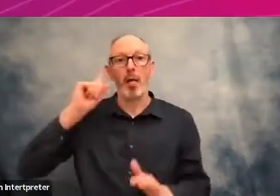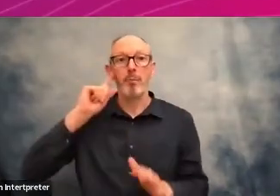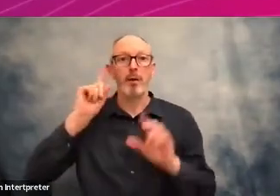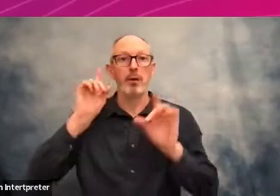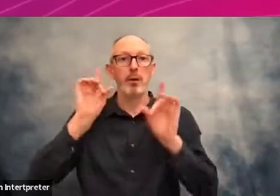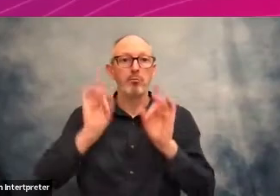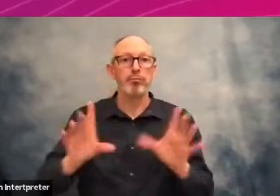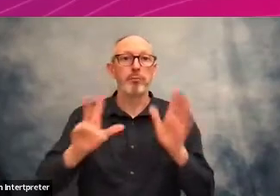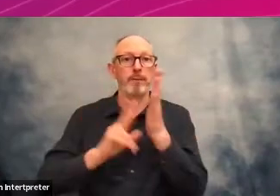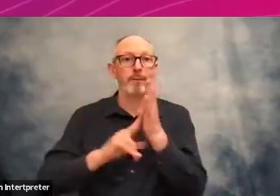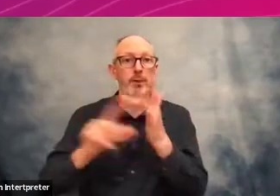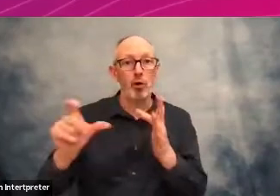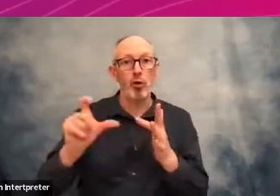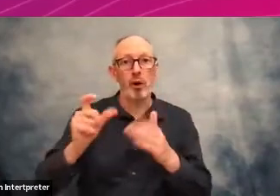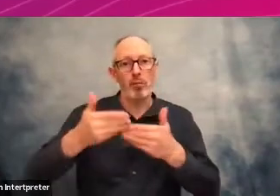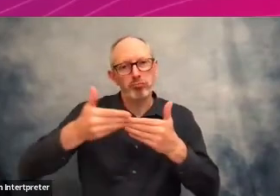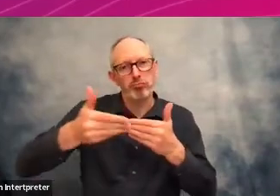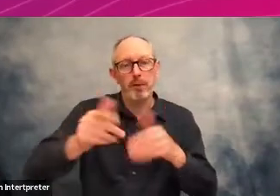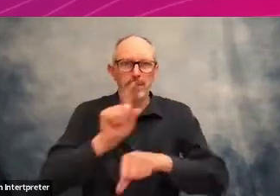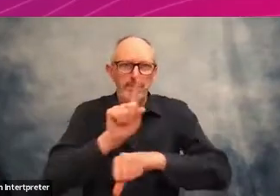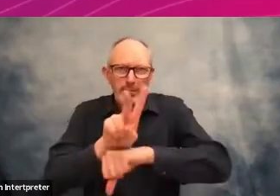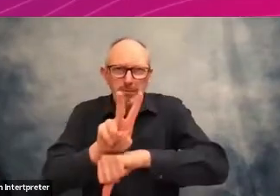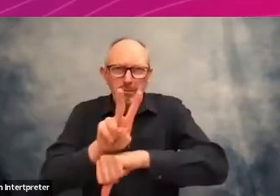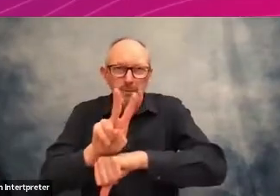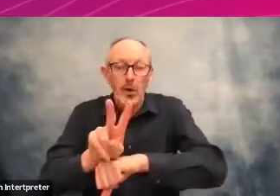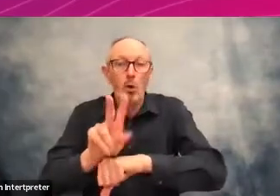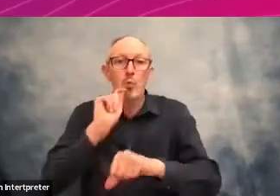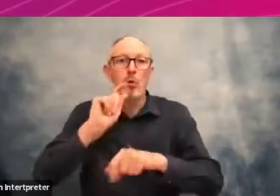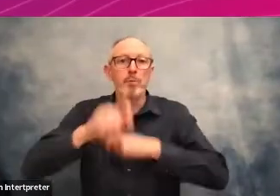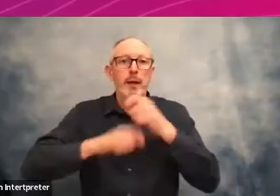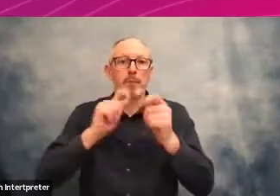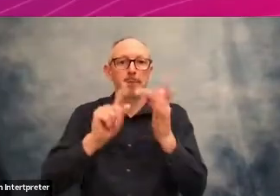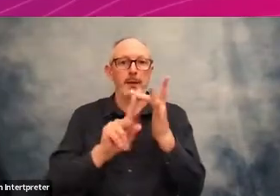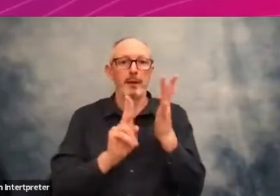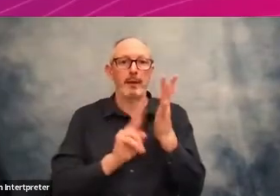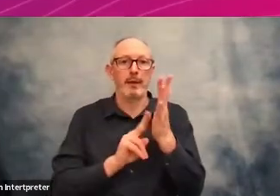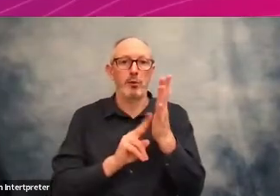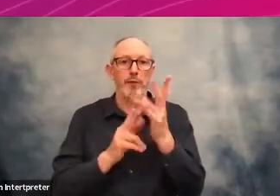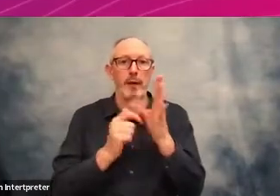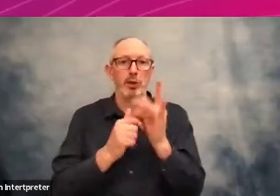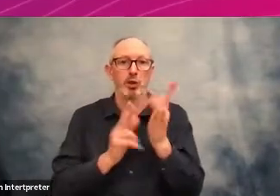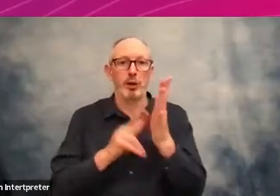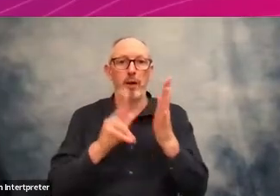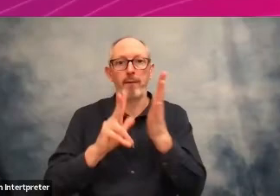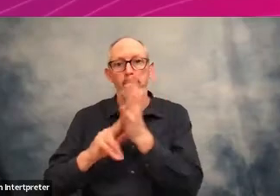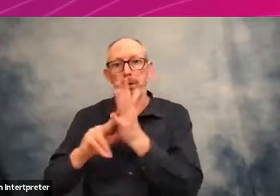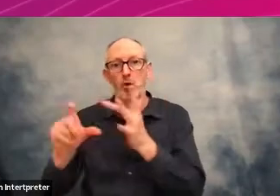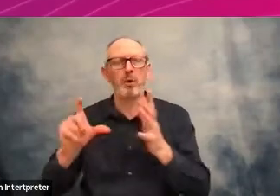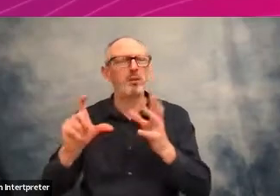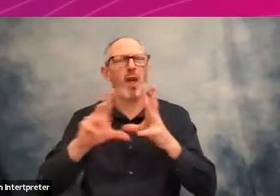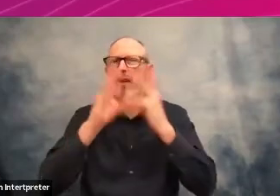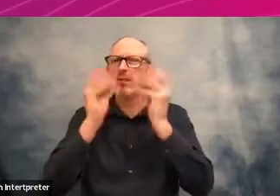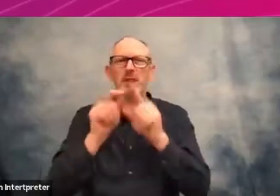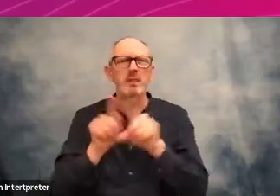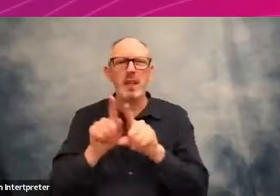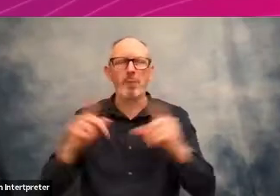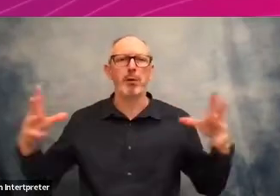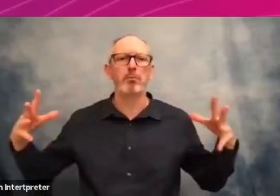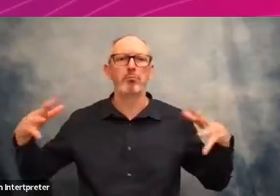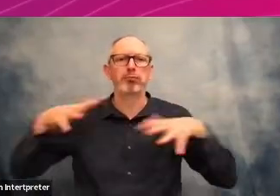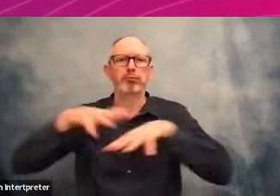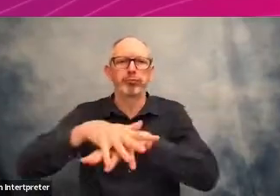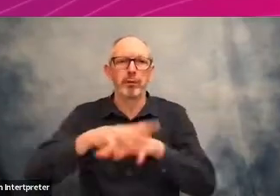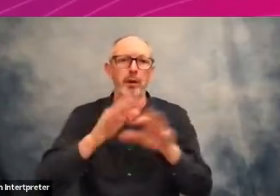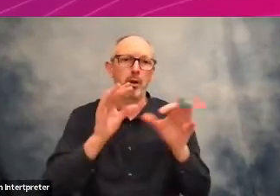in the next couple of weeks going to become Innovation Victoria. It's all the same stuff. We're just merging together with another entity here in Victoria called